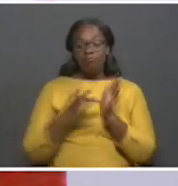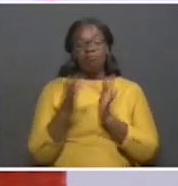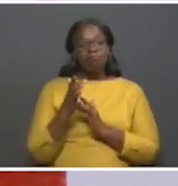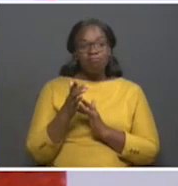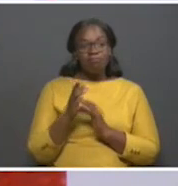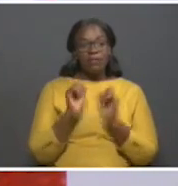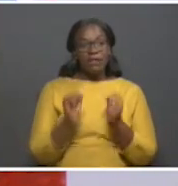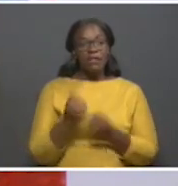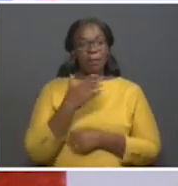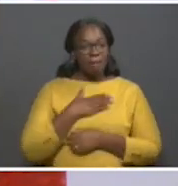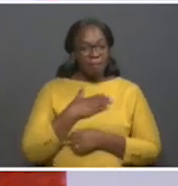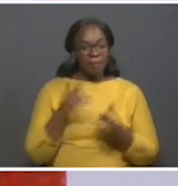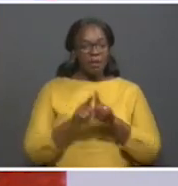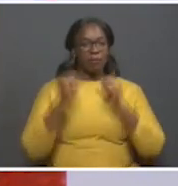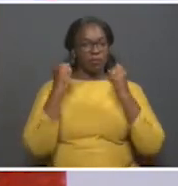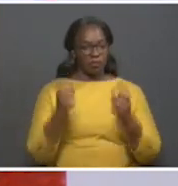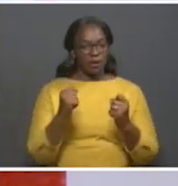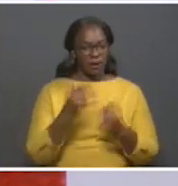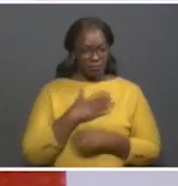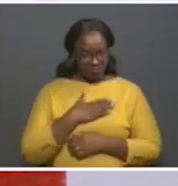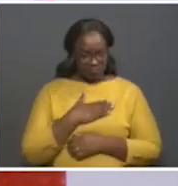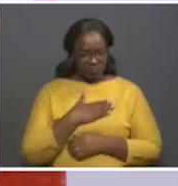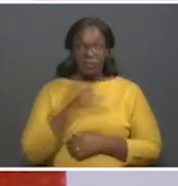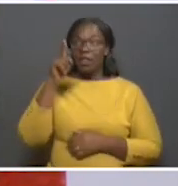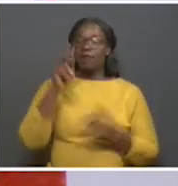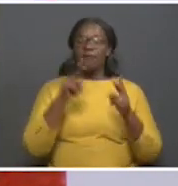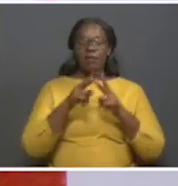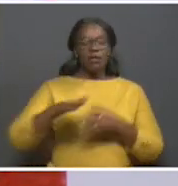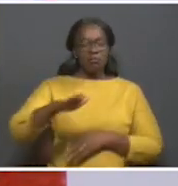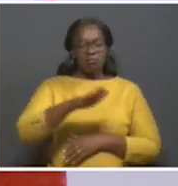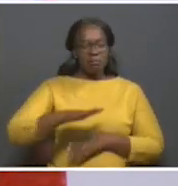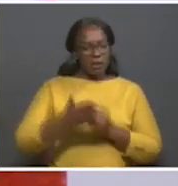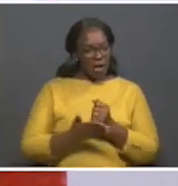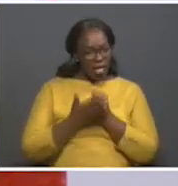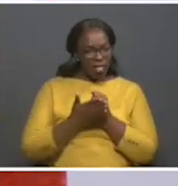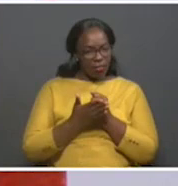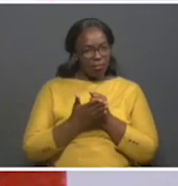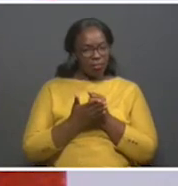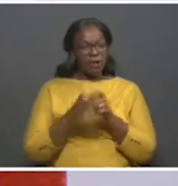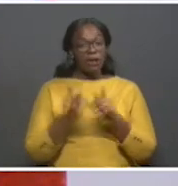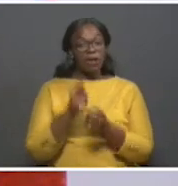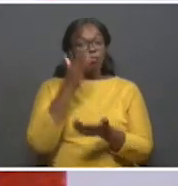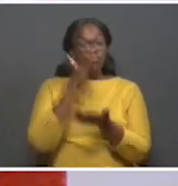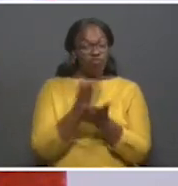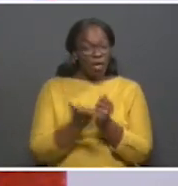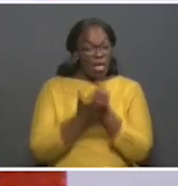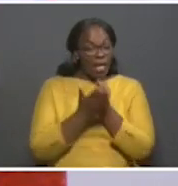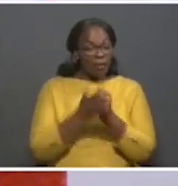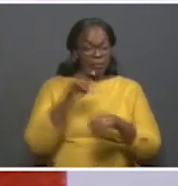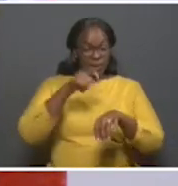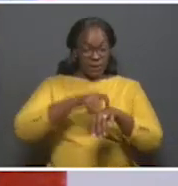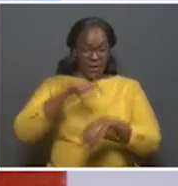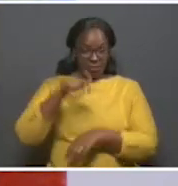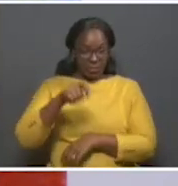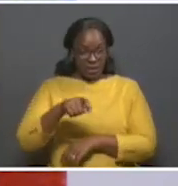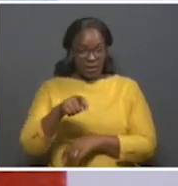our refuge and our strength. He is our very present help and proved help even in time of need.